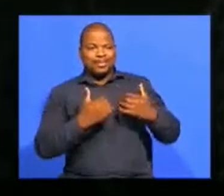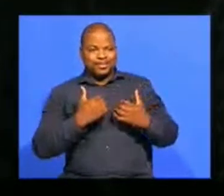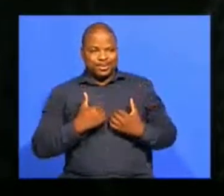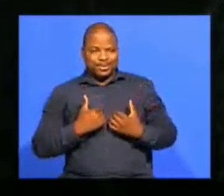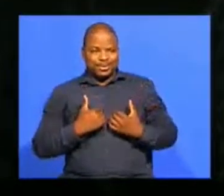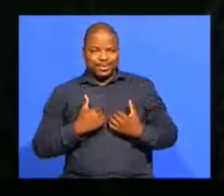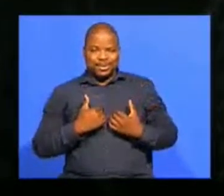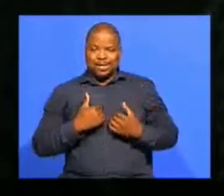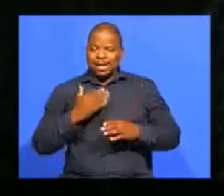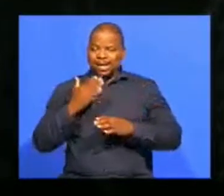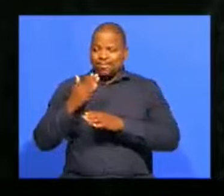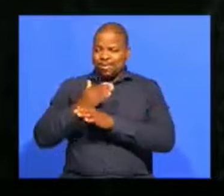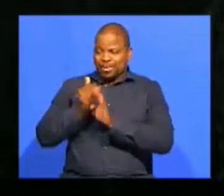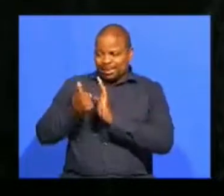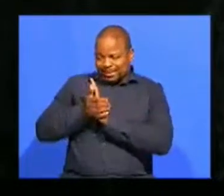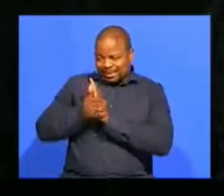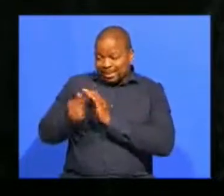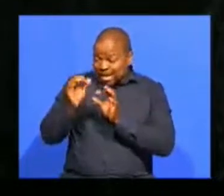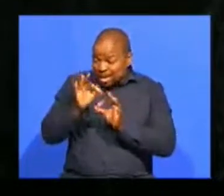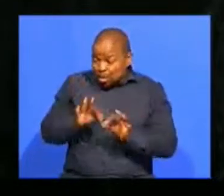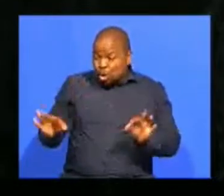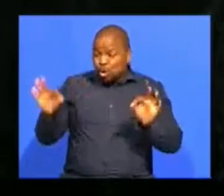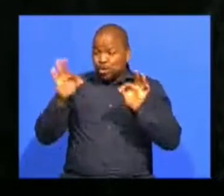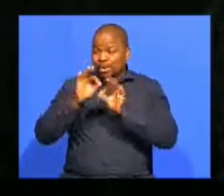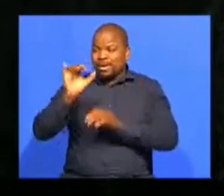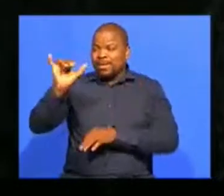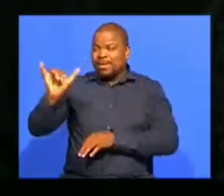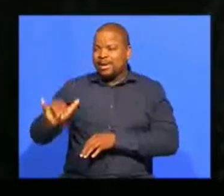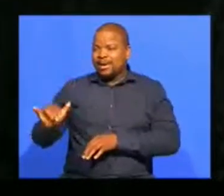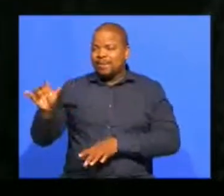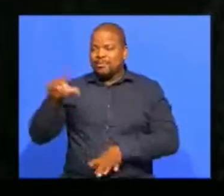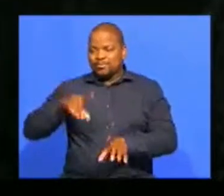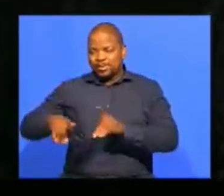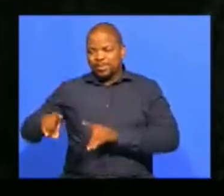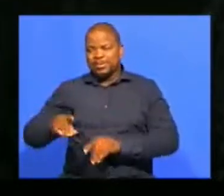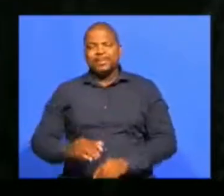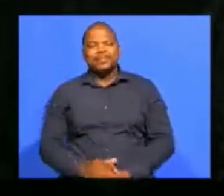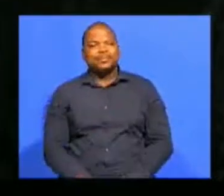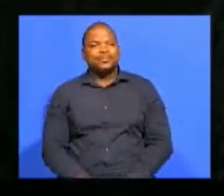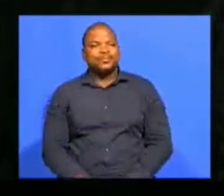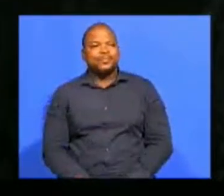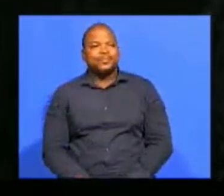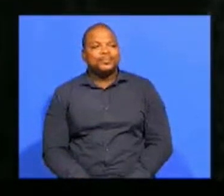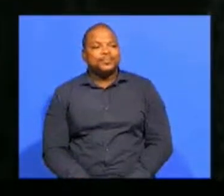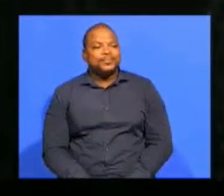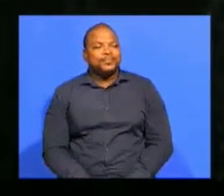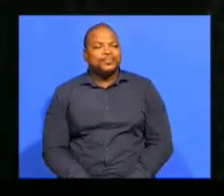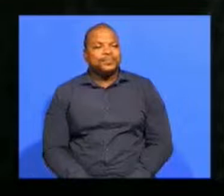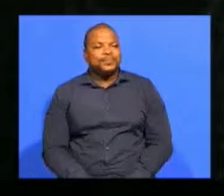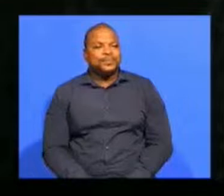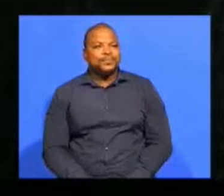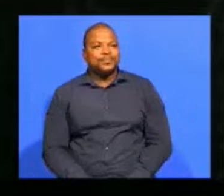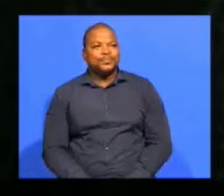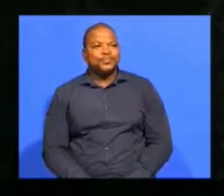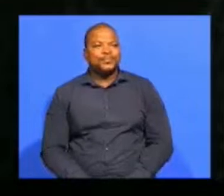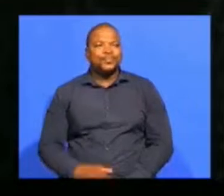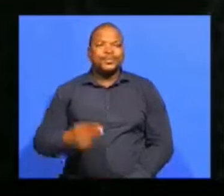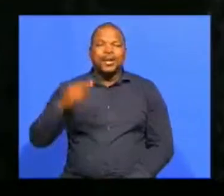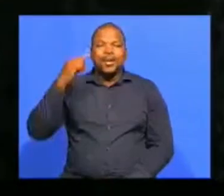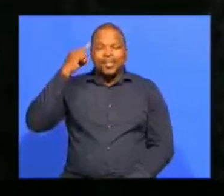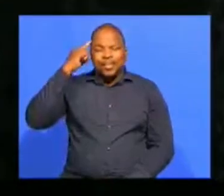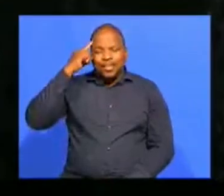in terms of enhancement of the skill, and particularly young people. When you talk about